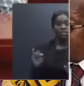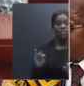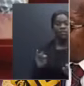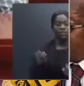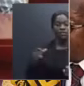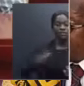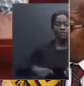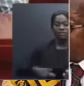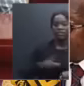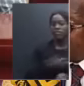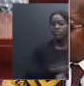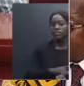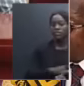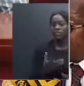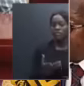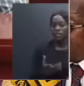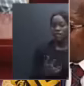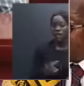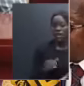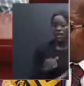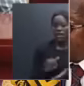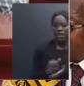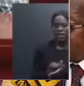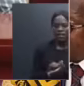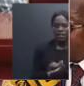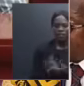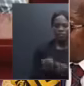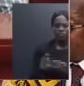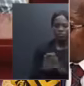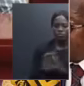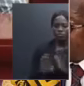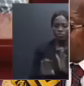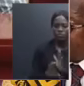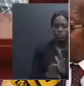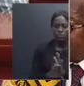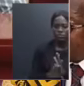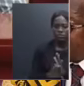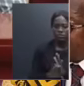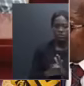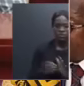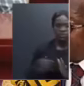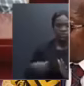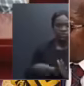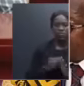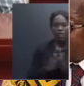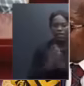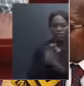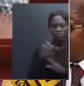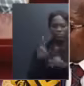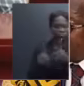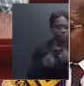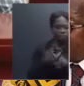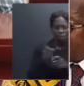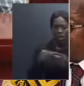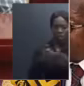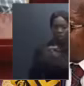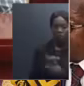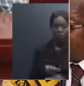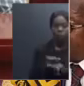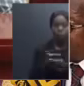raise questions, an arm of government, in fact, not an institution, to raise questions about certain proposals that are